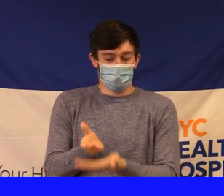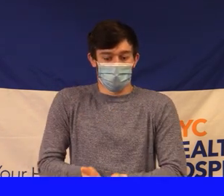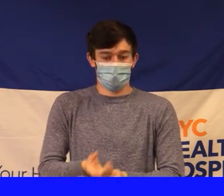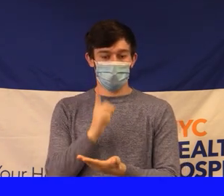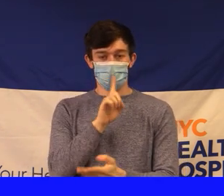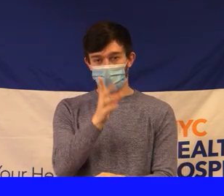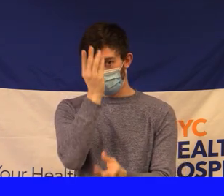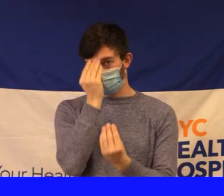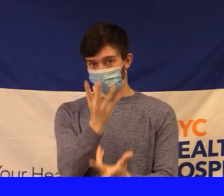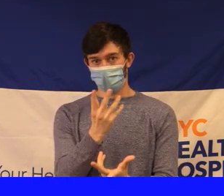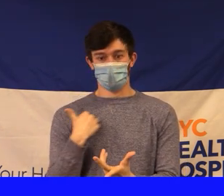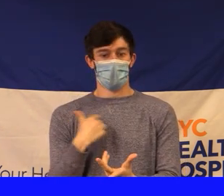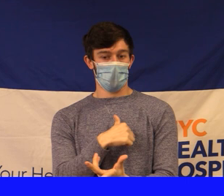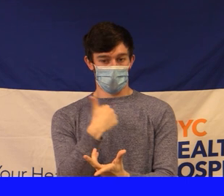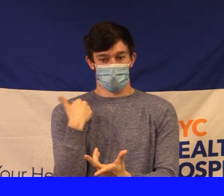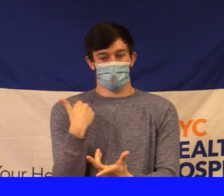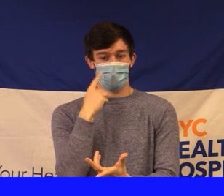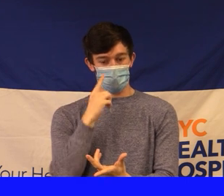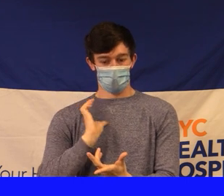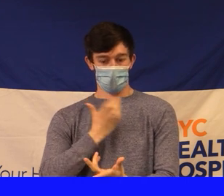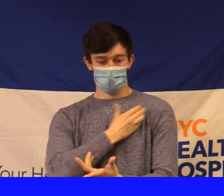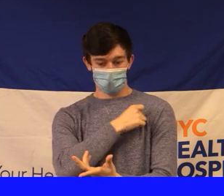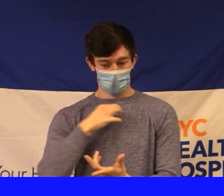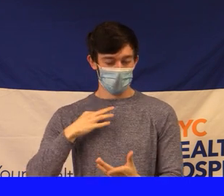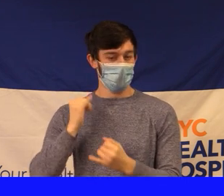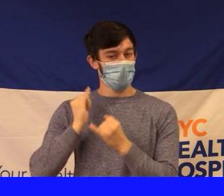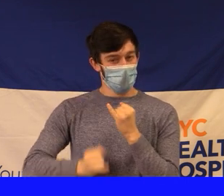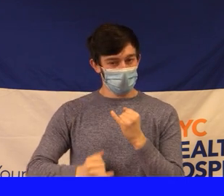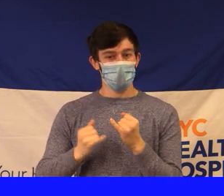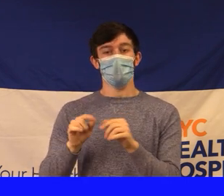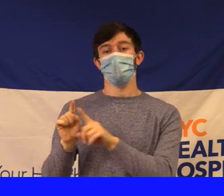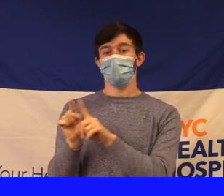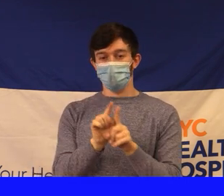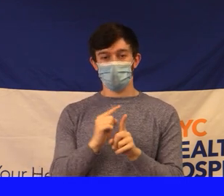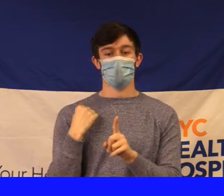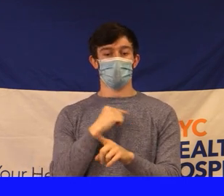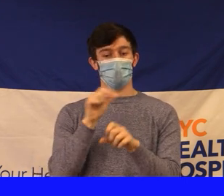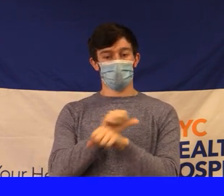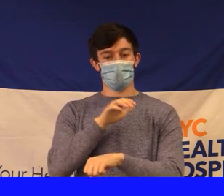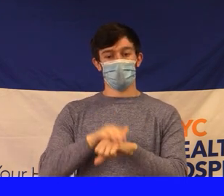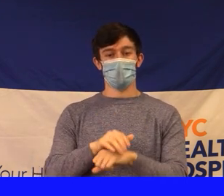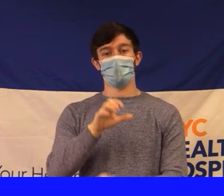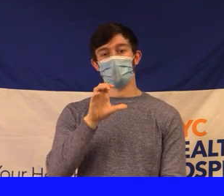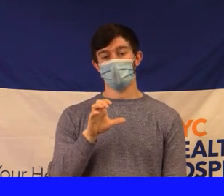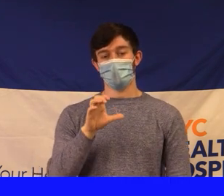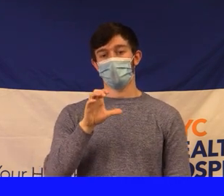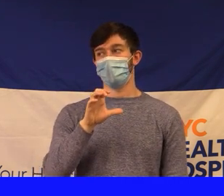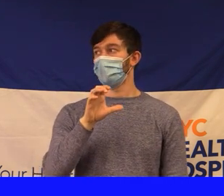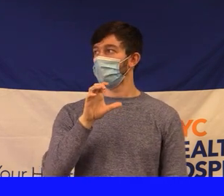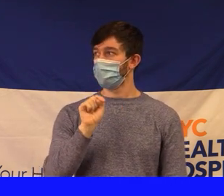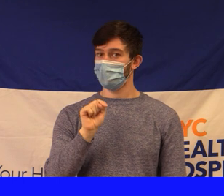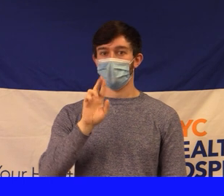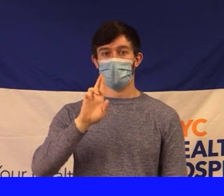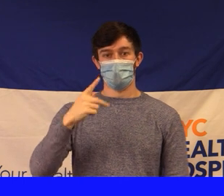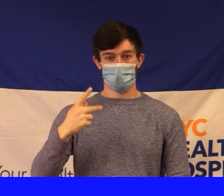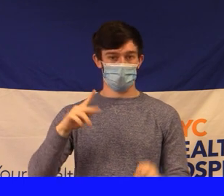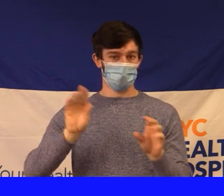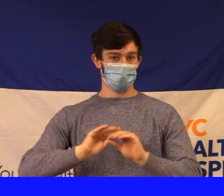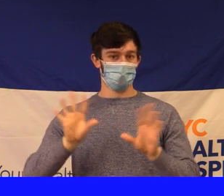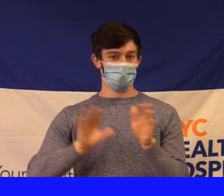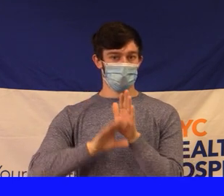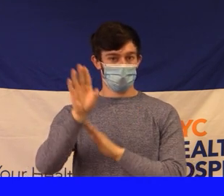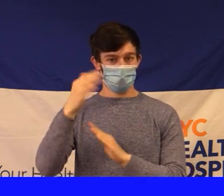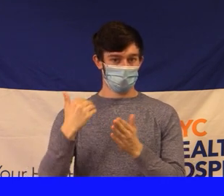information that we have for our staff. Last but not least, we're also working on a CRT PD surge plan to ensure that we have